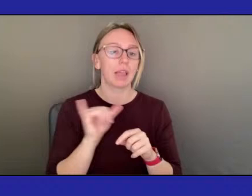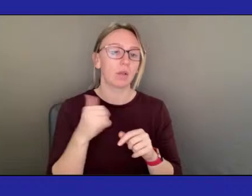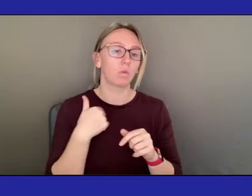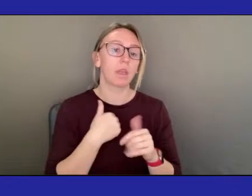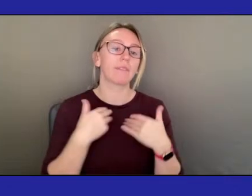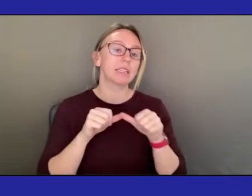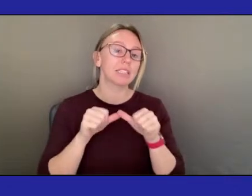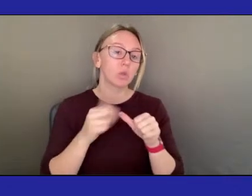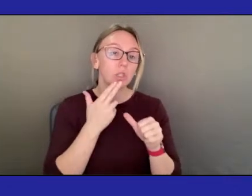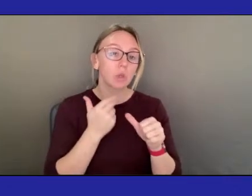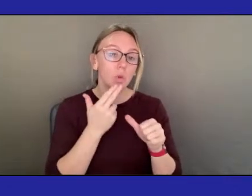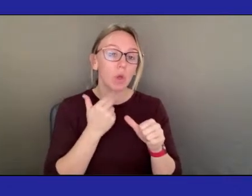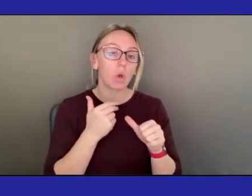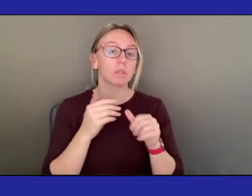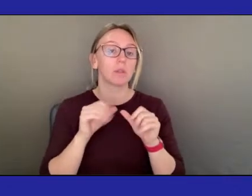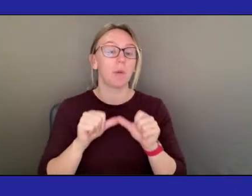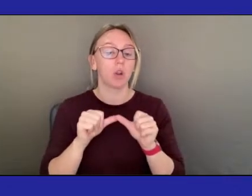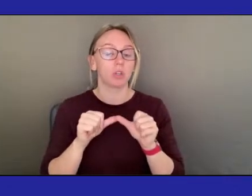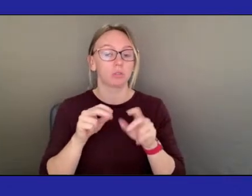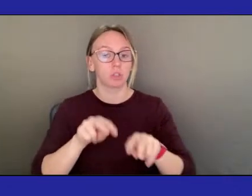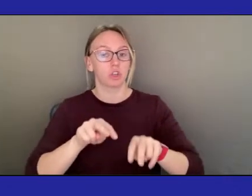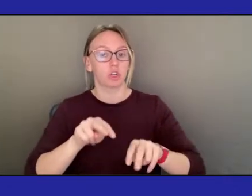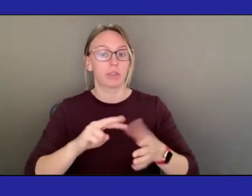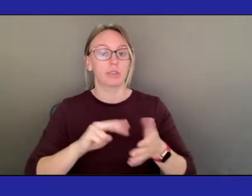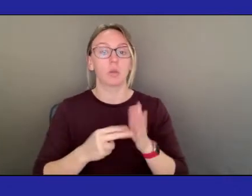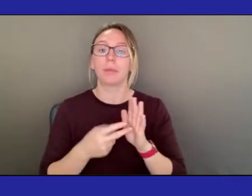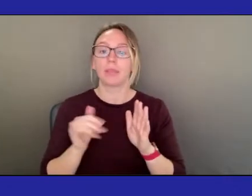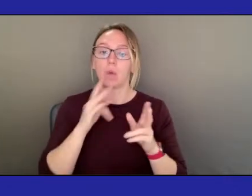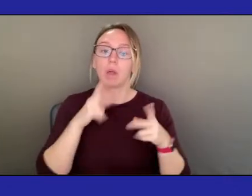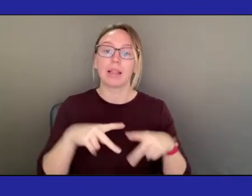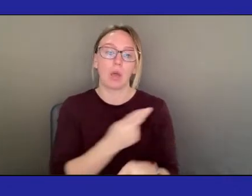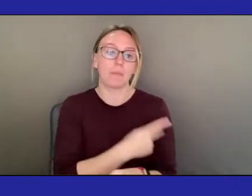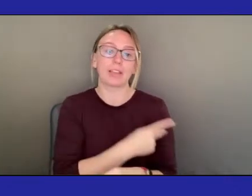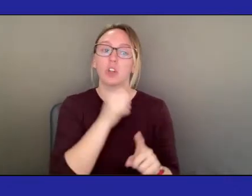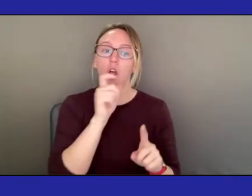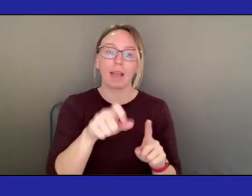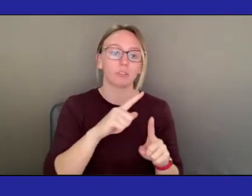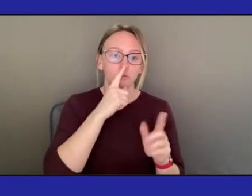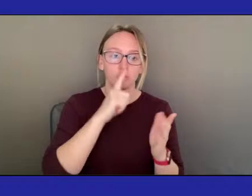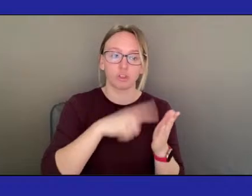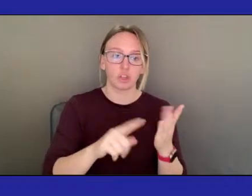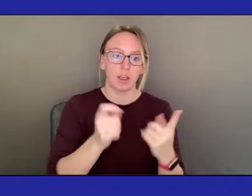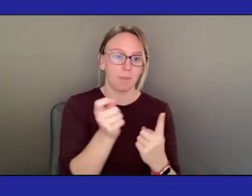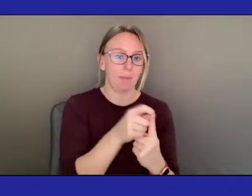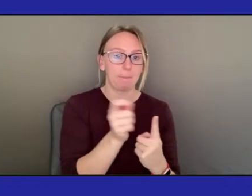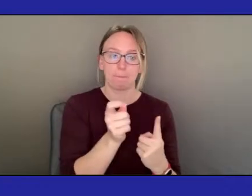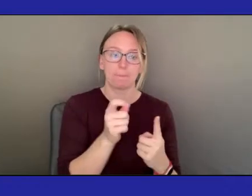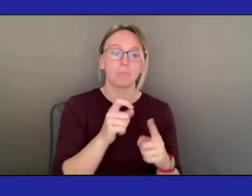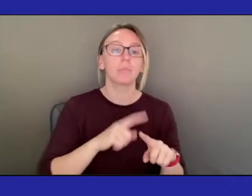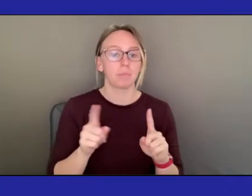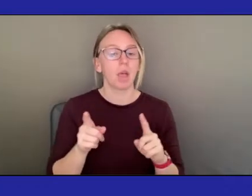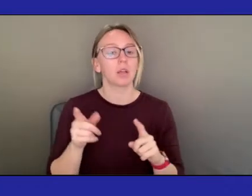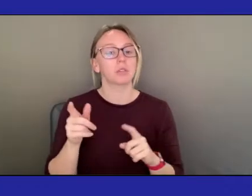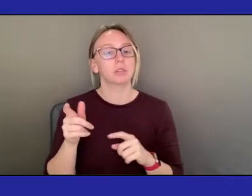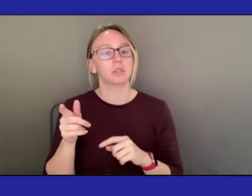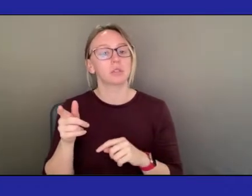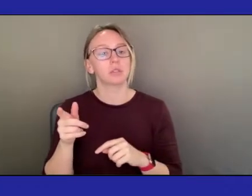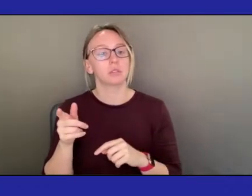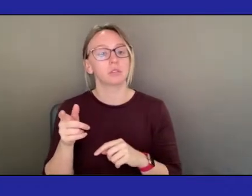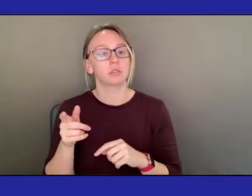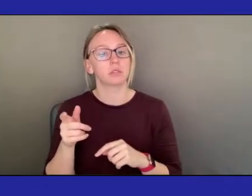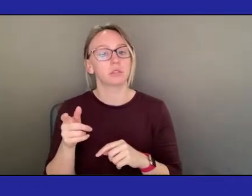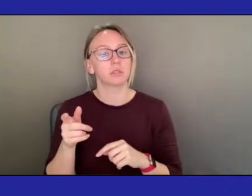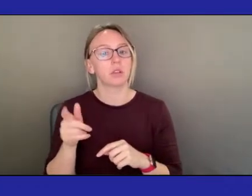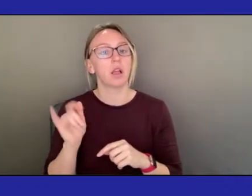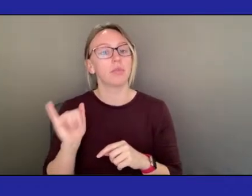monitoring, which will allow a patient to not have to check their finger stick, but will implant and can continuously monitor their